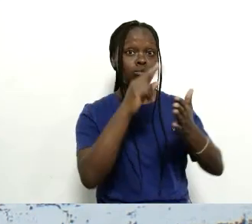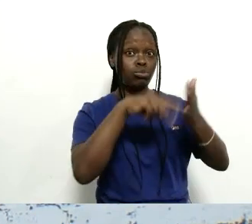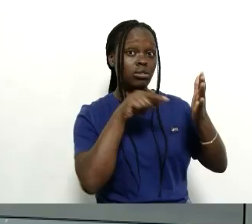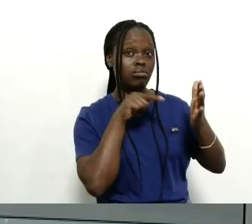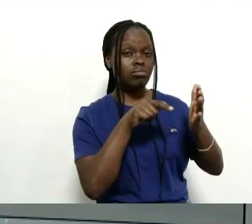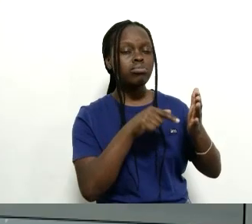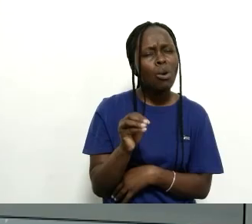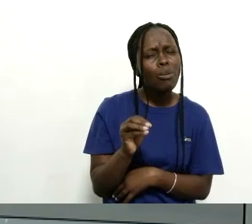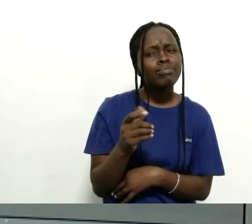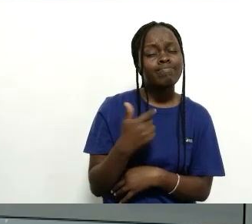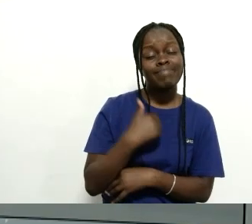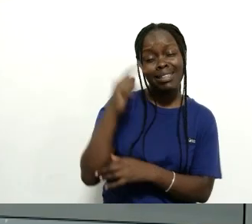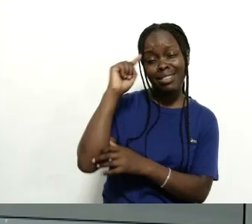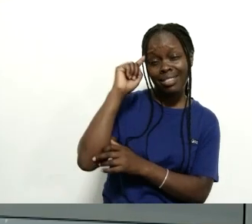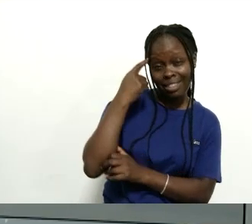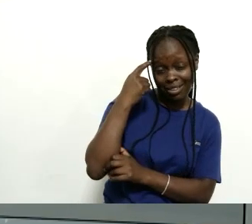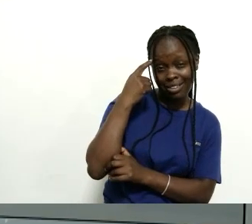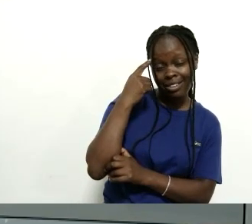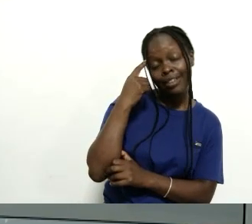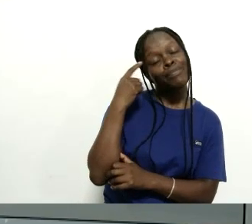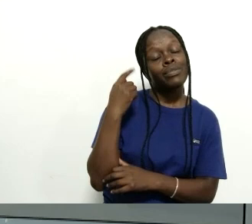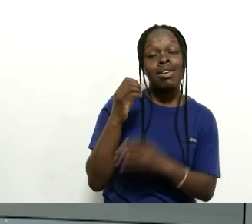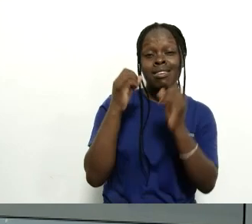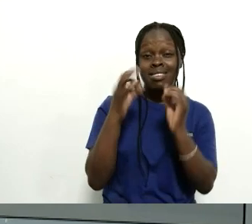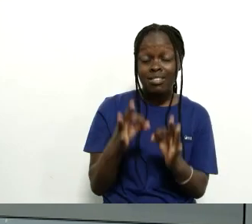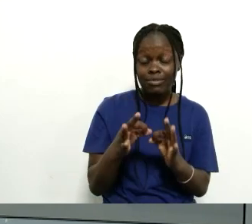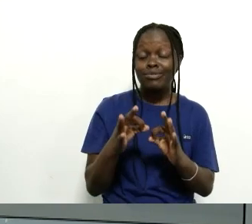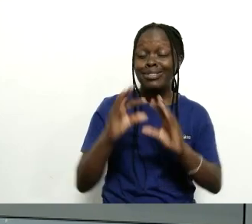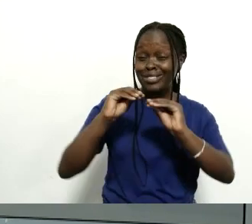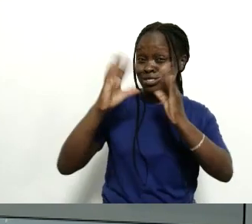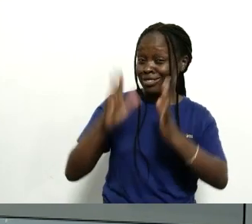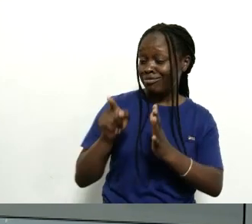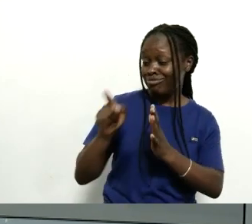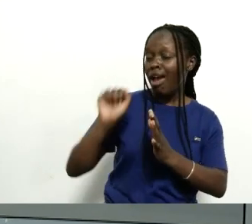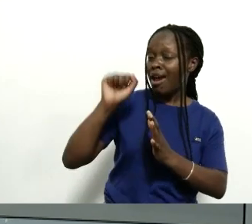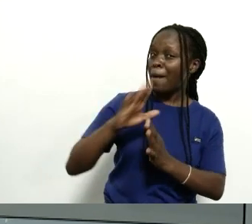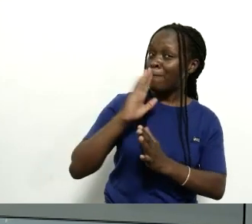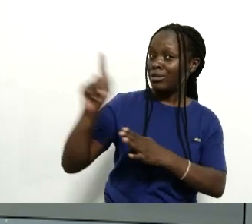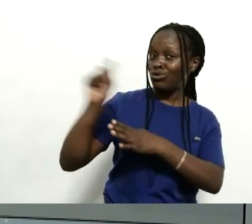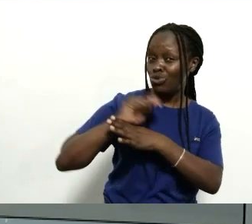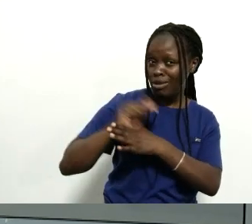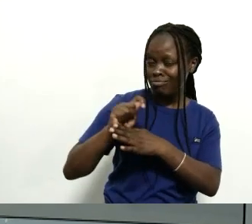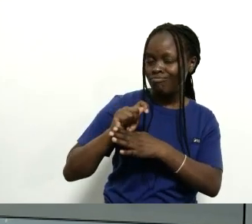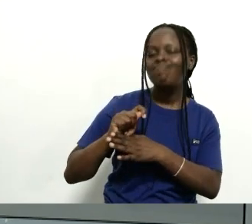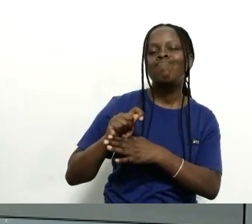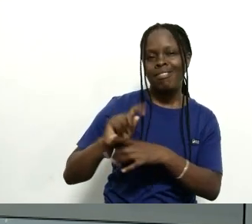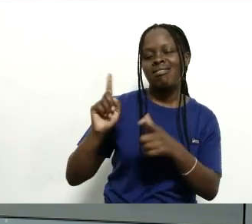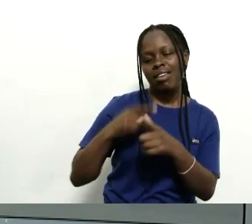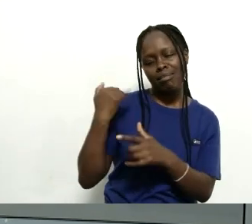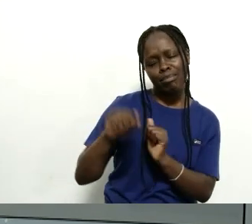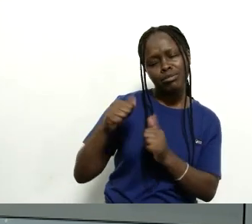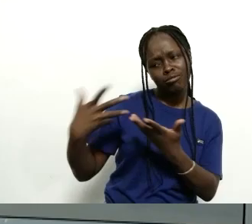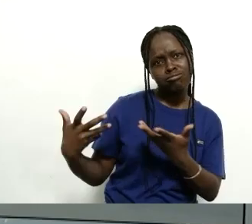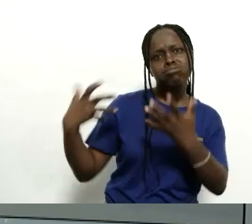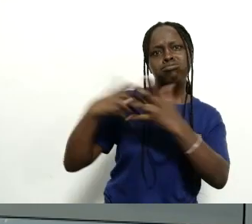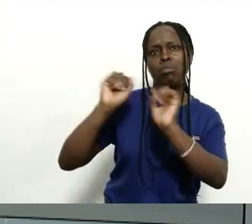this even into our schools. So there are connectivity challenges, there are device challenges, but also the skills challenge.